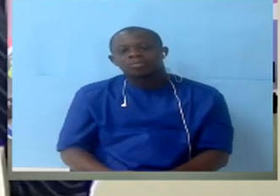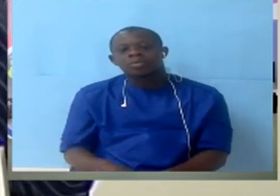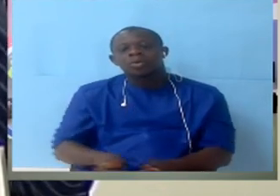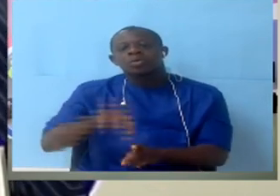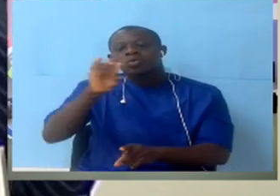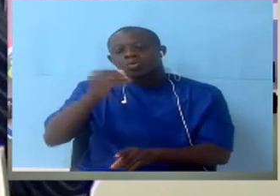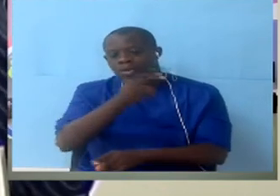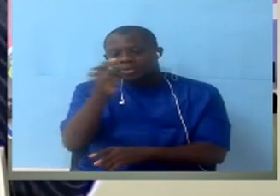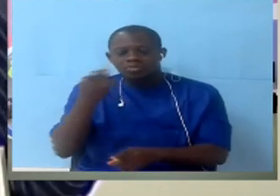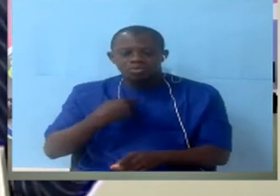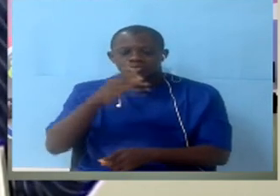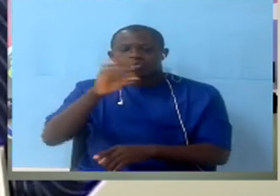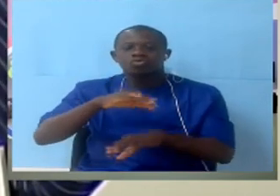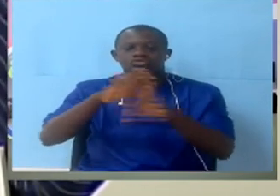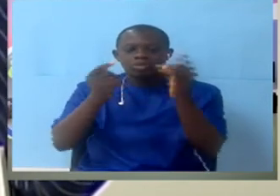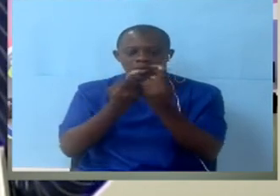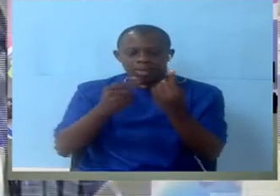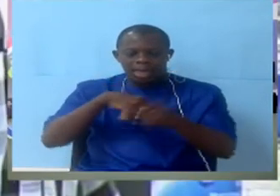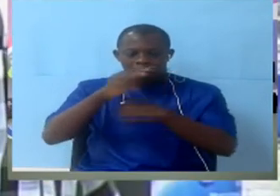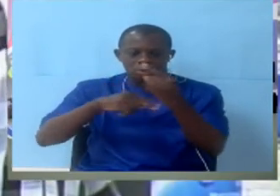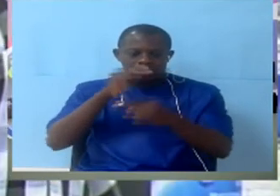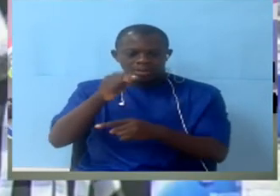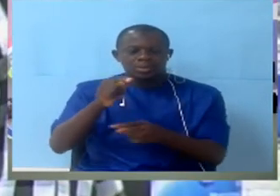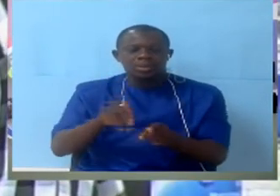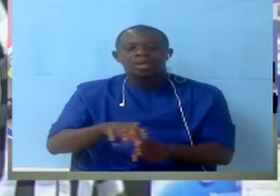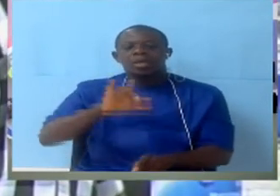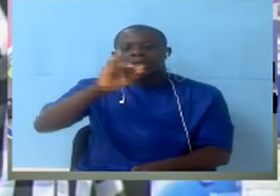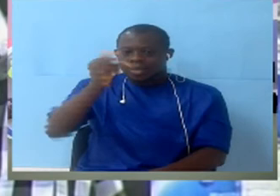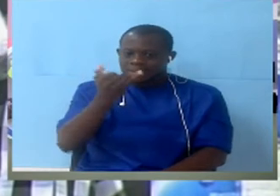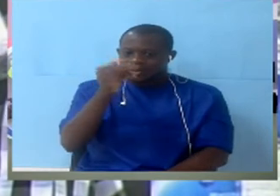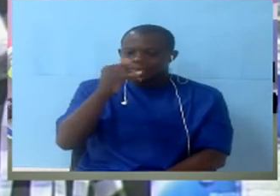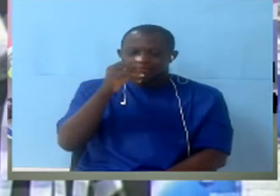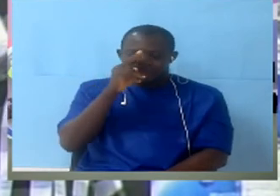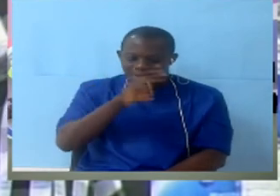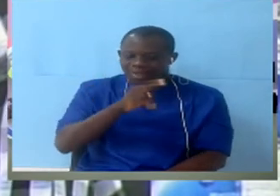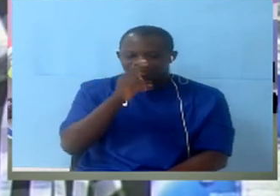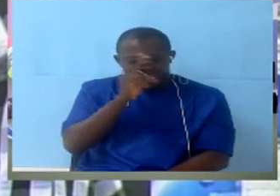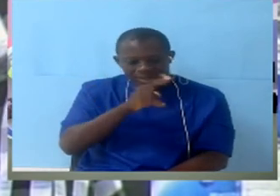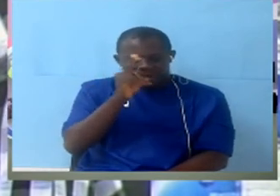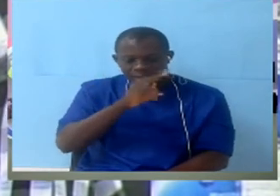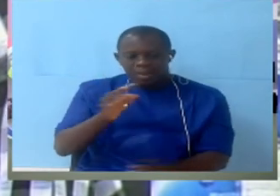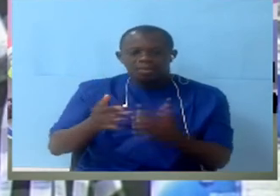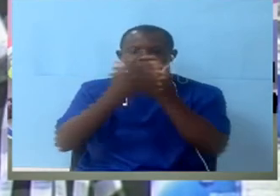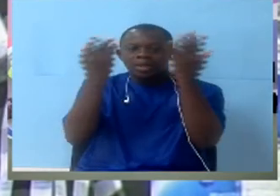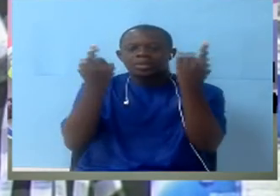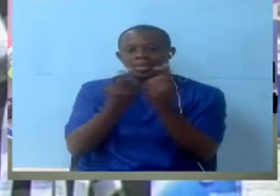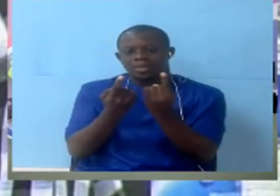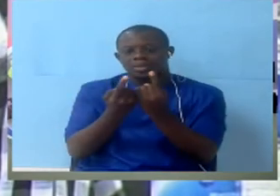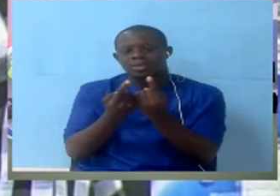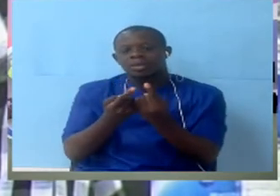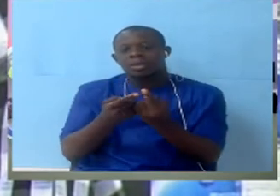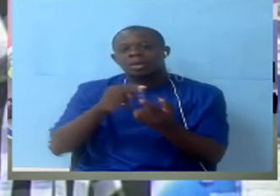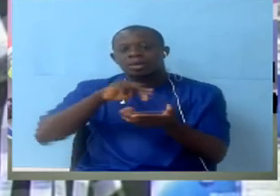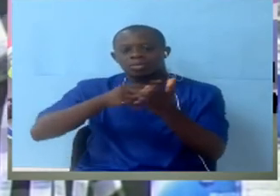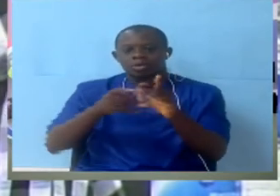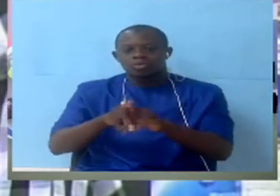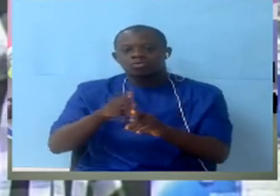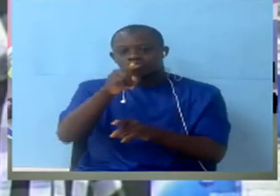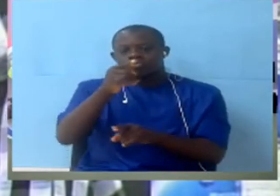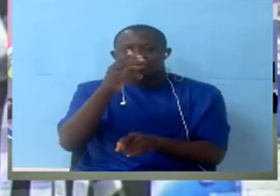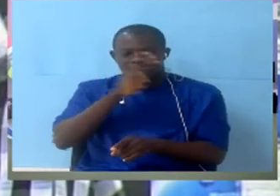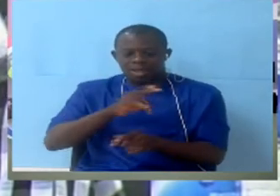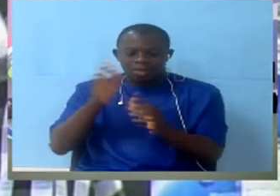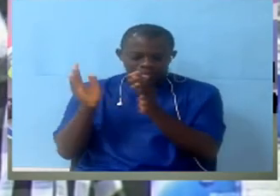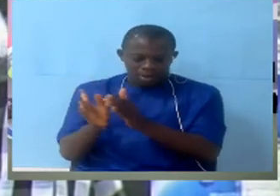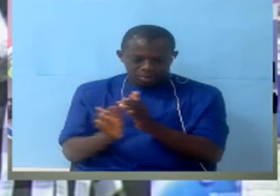do anything about it? Yes, effort balaka je. Yes, they tried a big effort. And they secured an arrangement for you